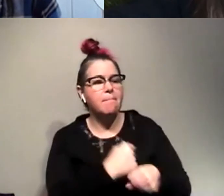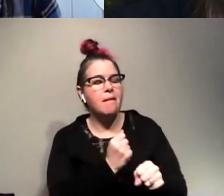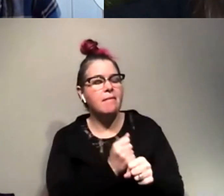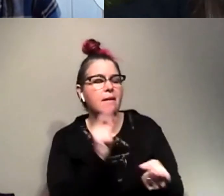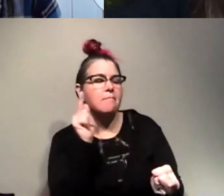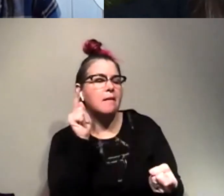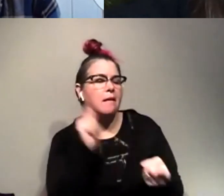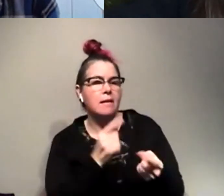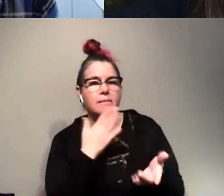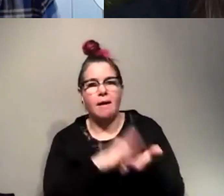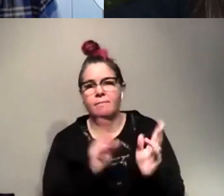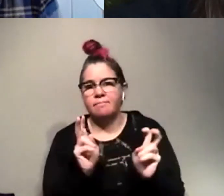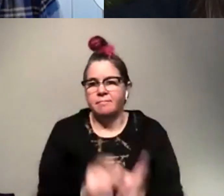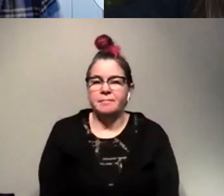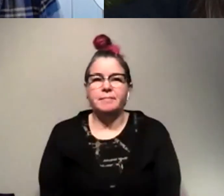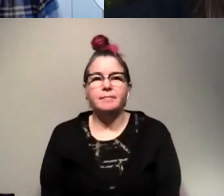Cool.